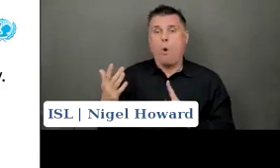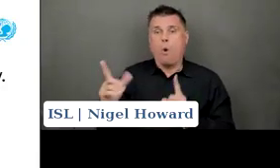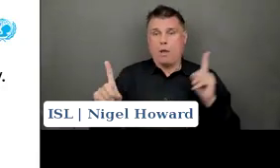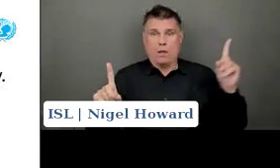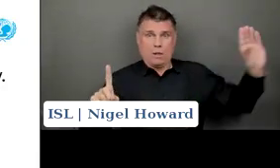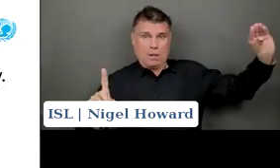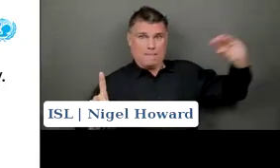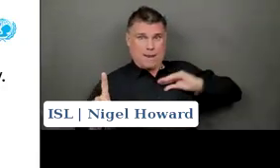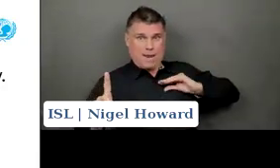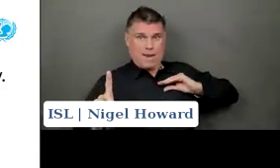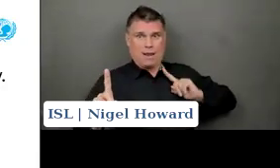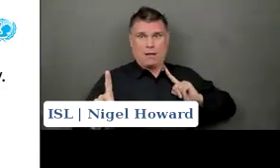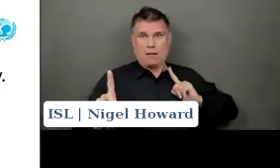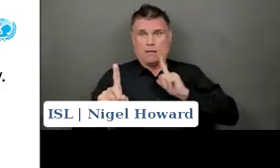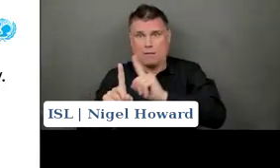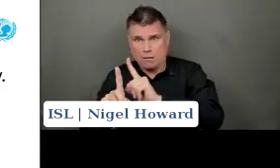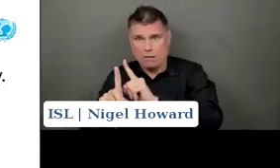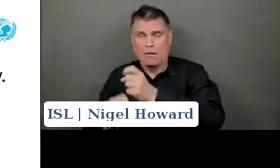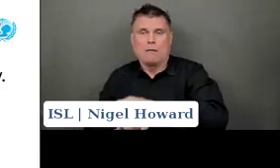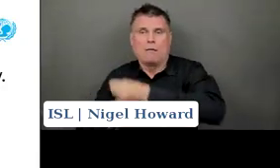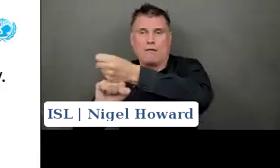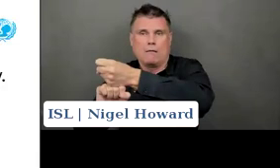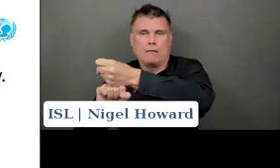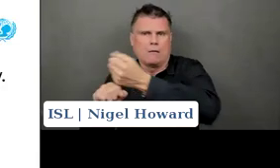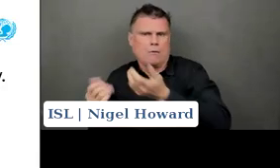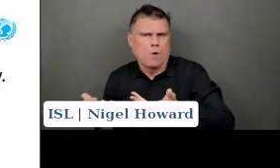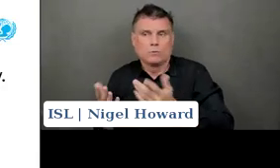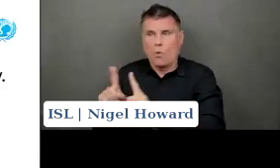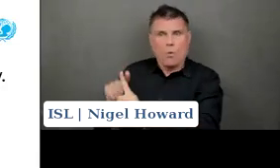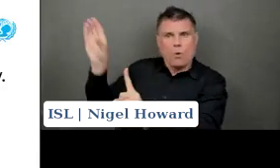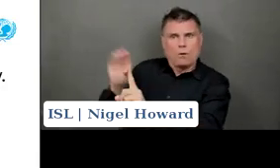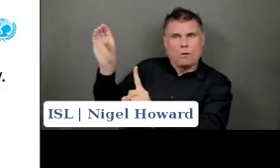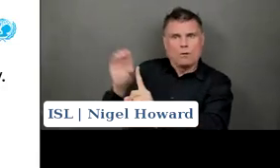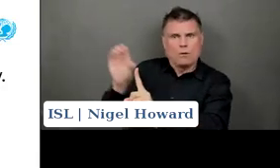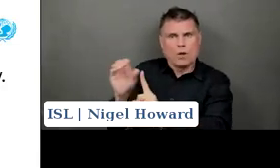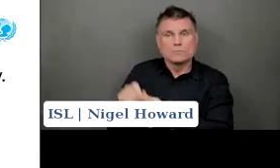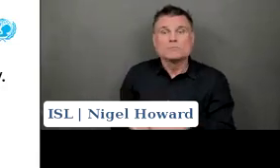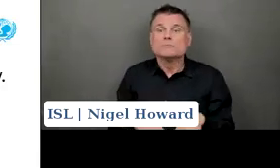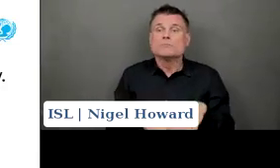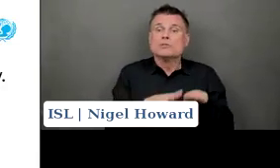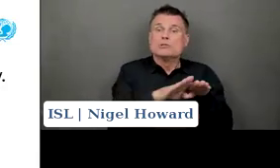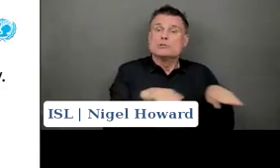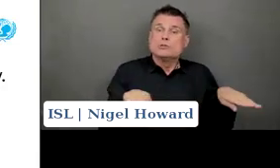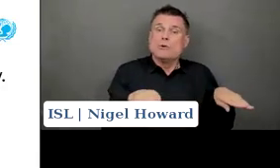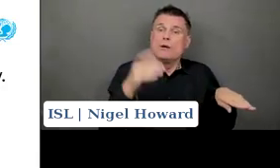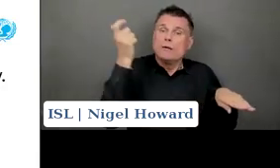to child benefits. It might look like access to disability allowances. It could even look like access to